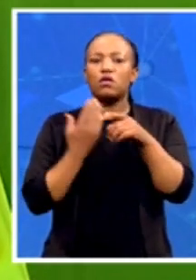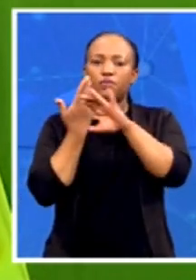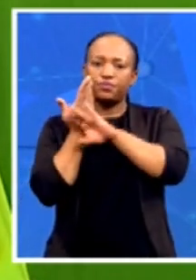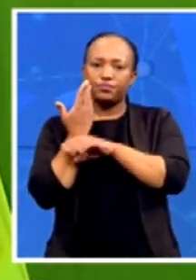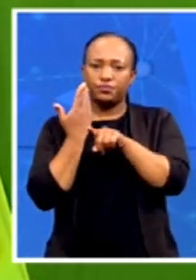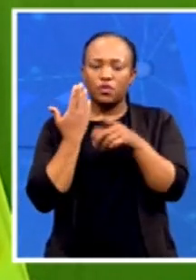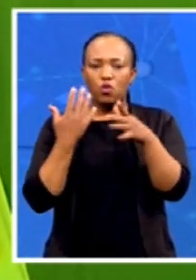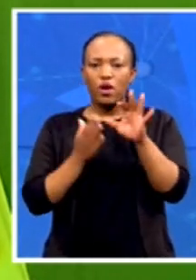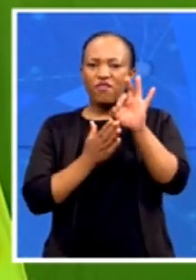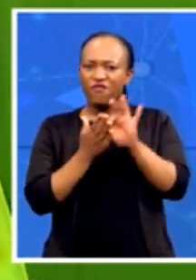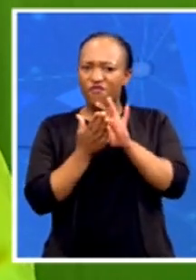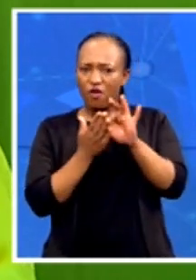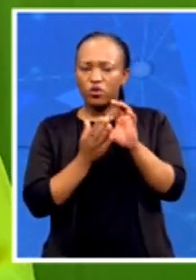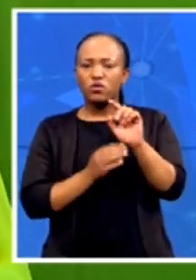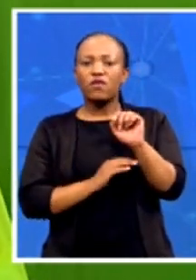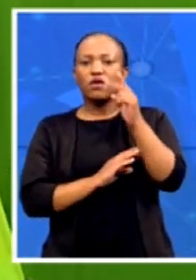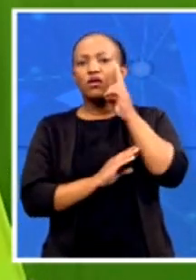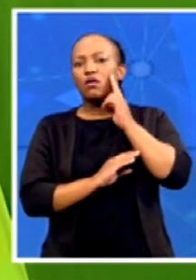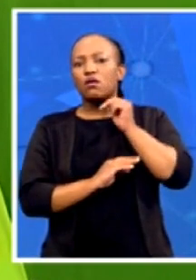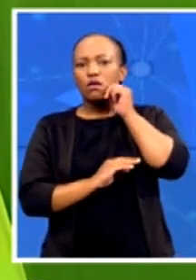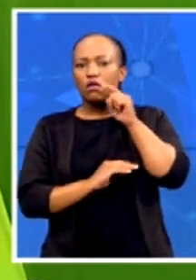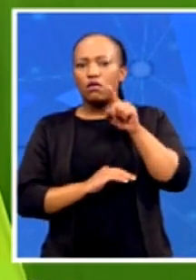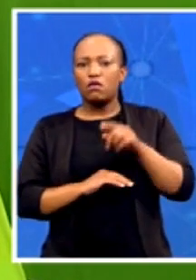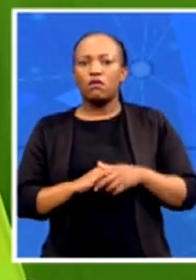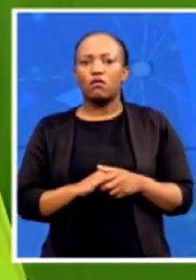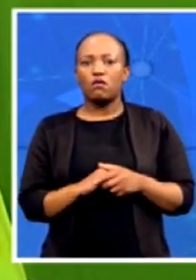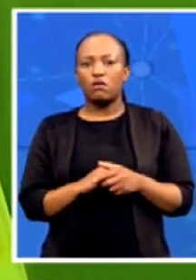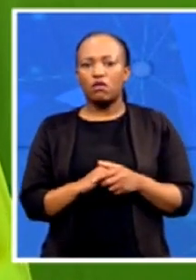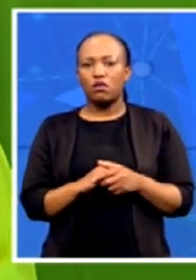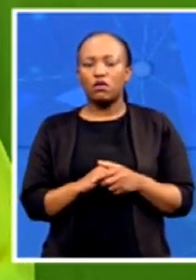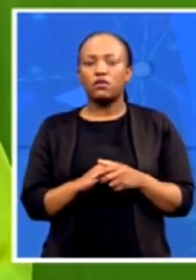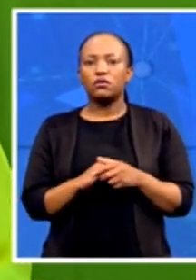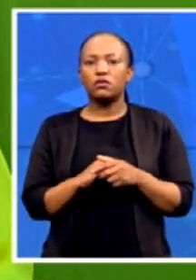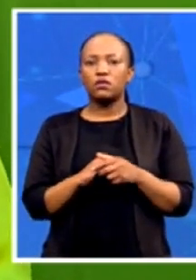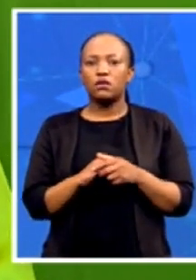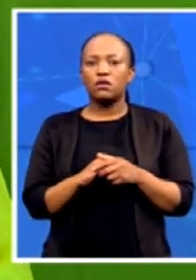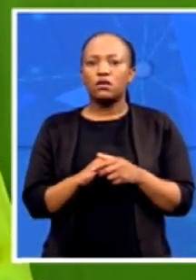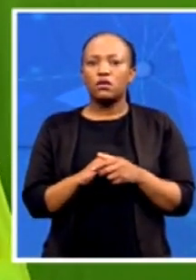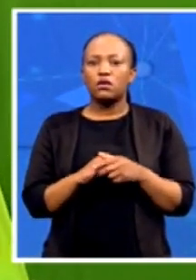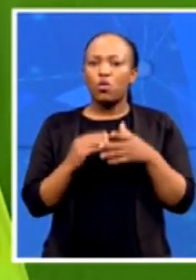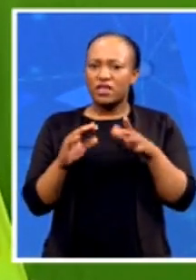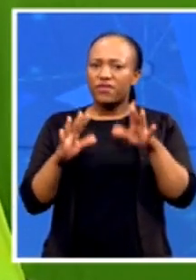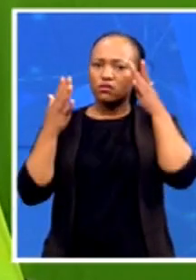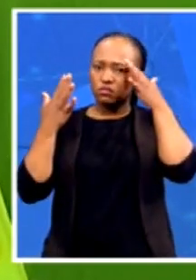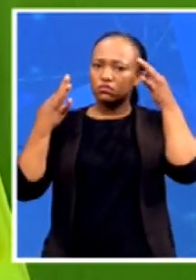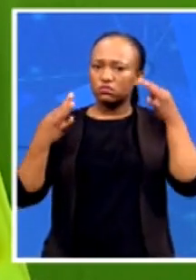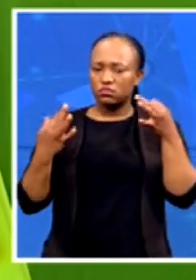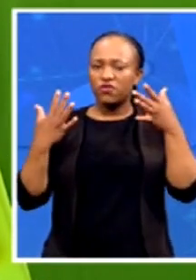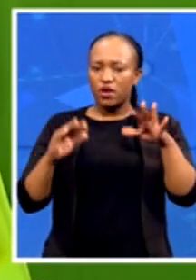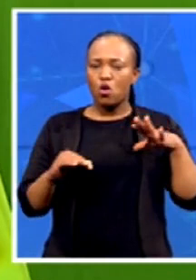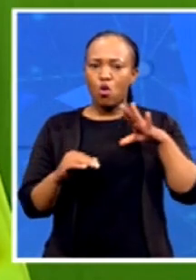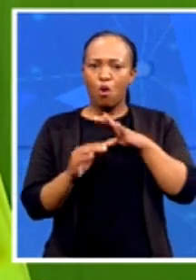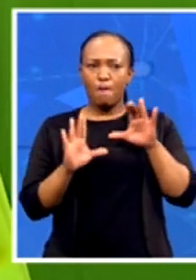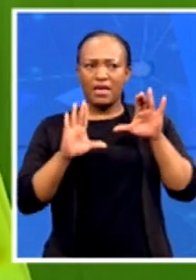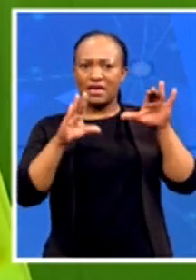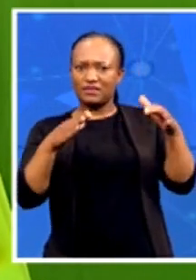November. Instead, they took a decision to start a commission to justify